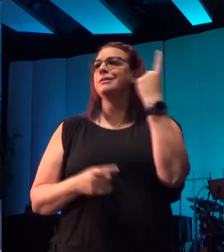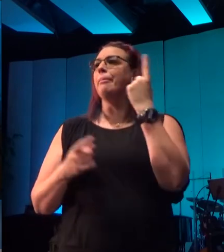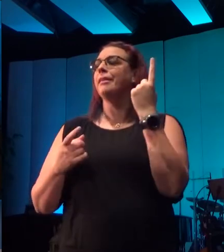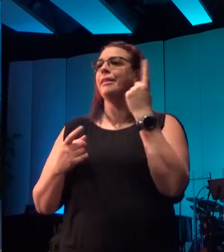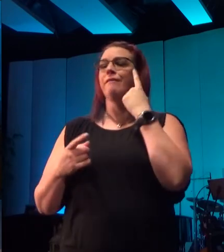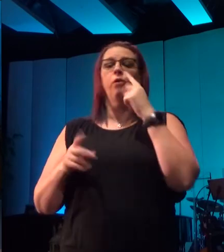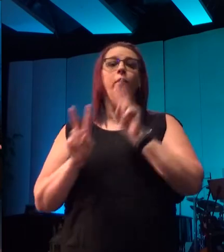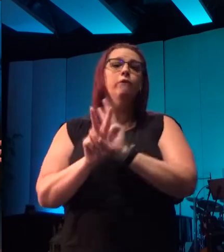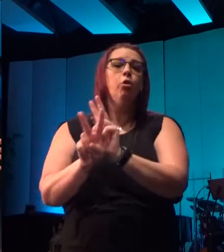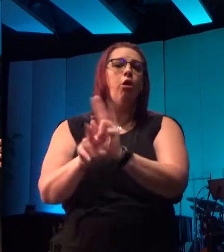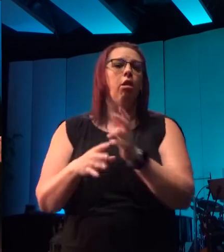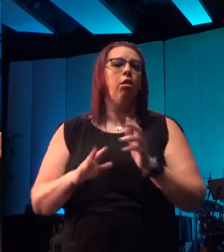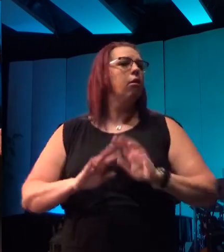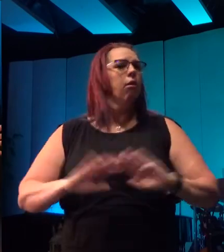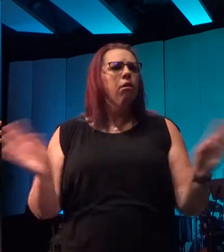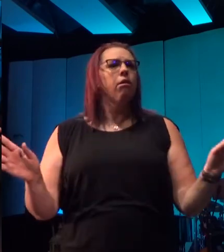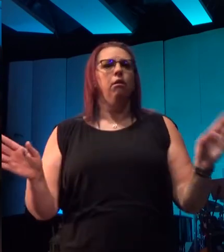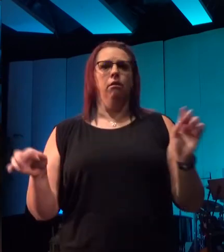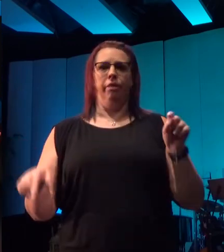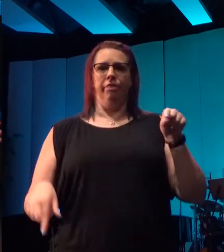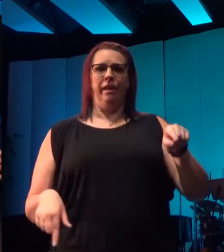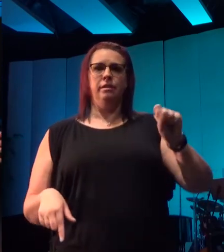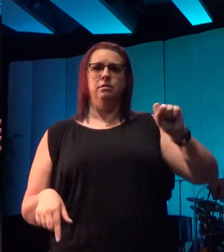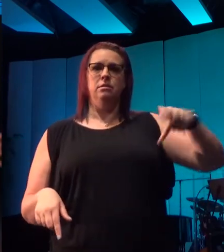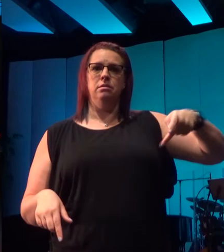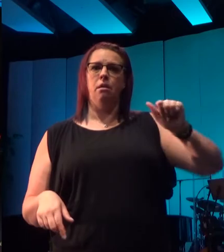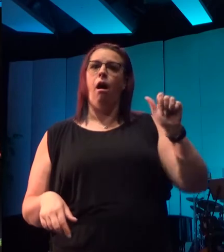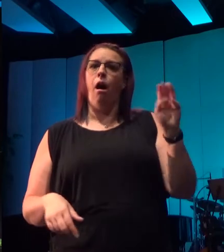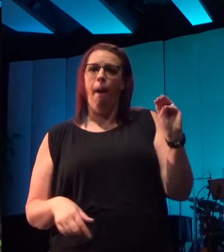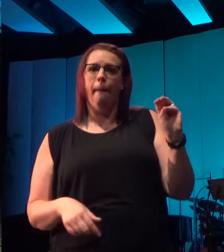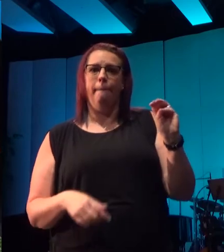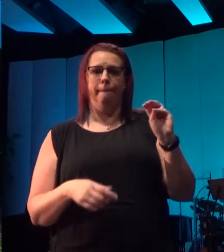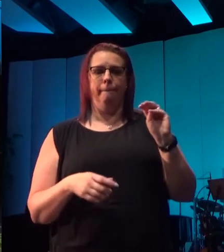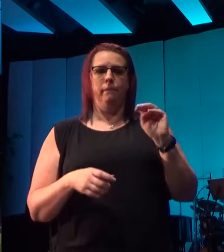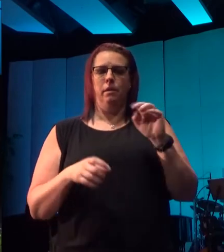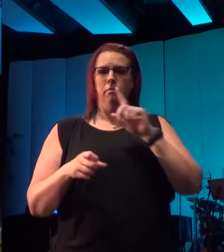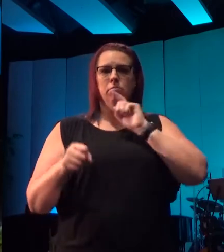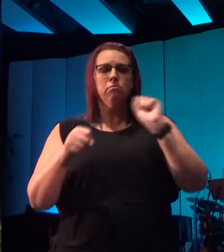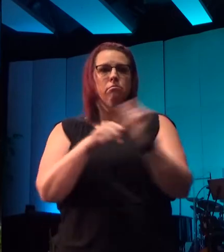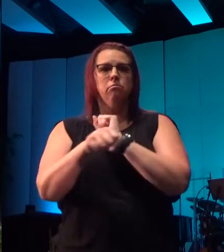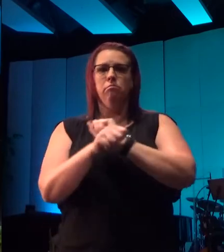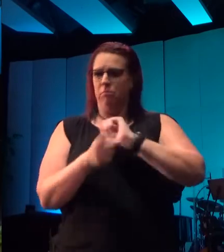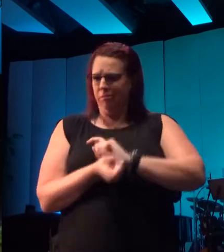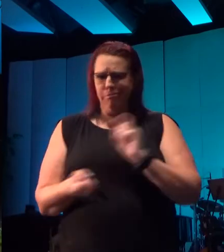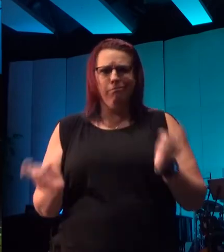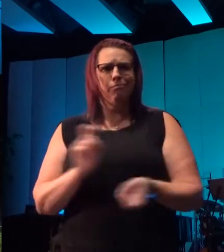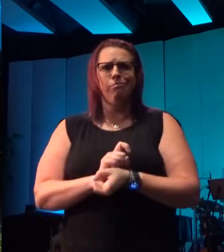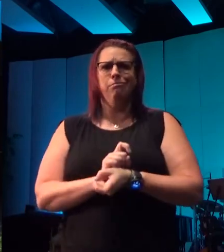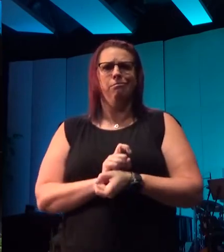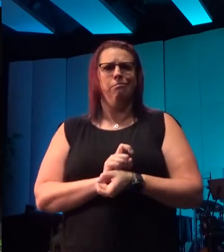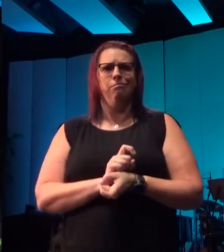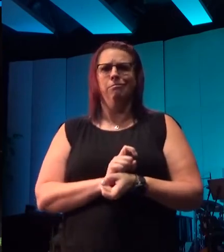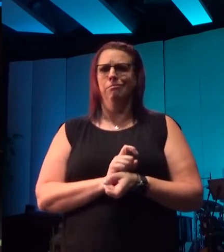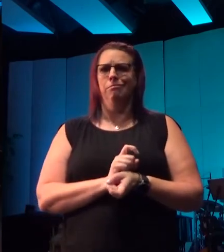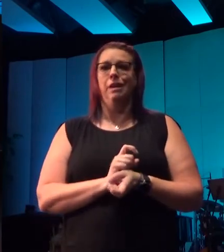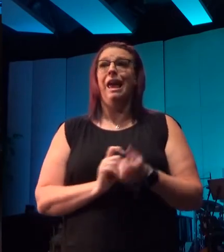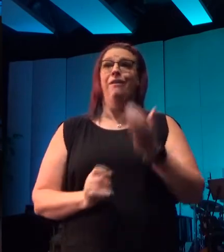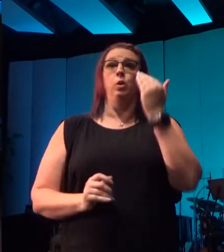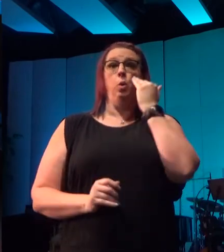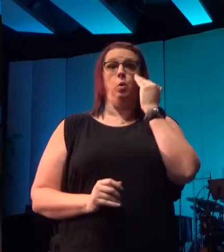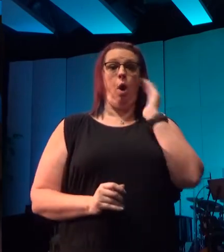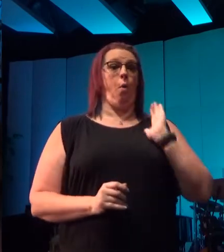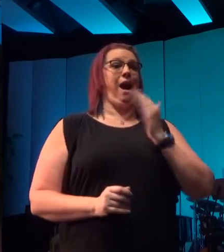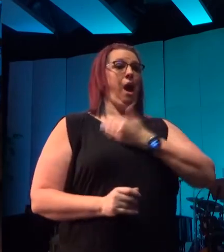funerals. This psalm is transformative. If you know our spiritual mind